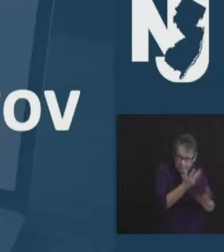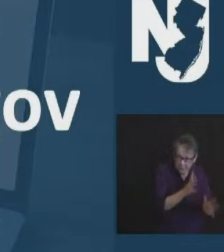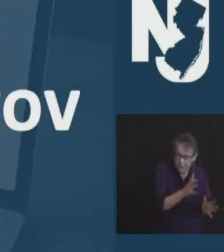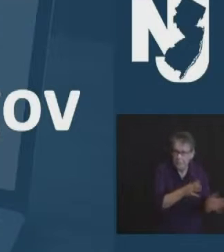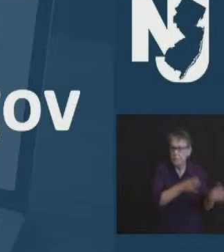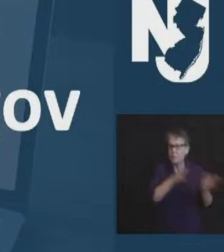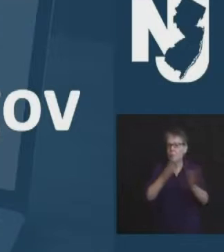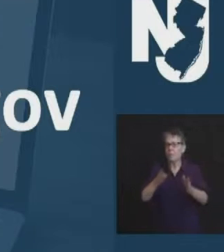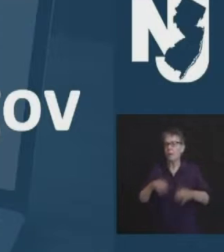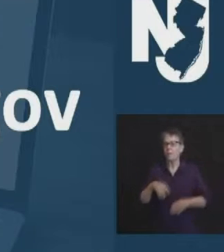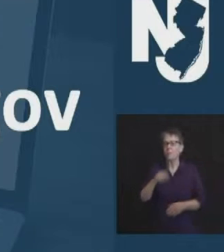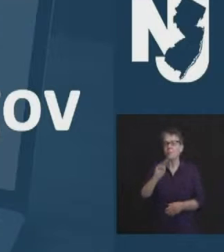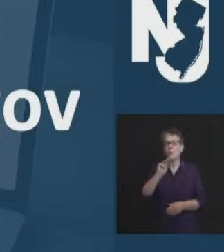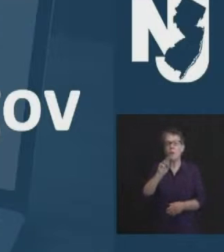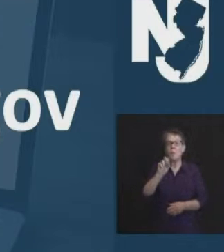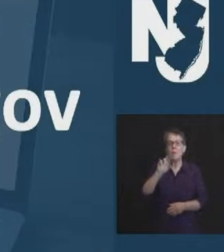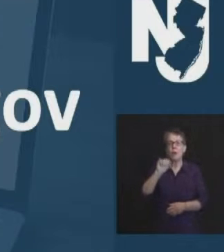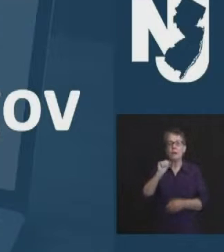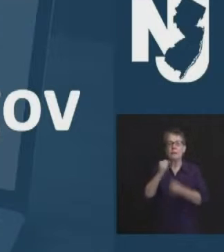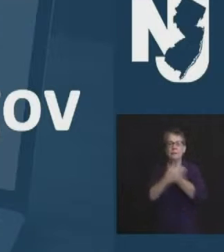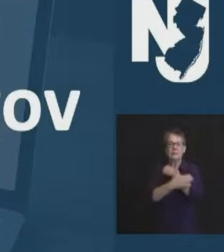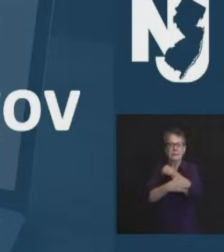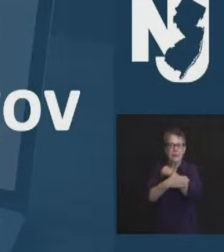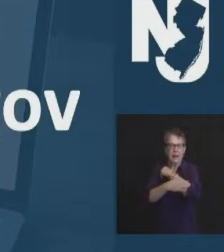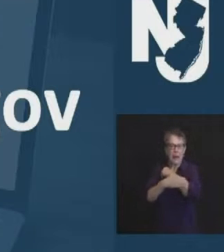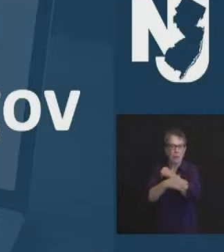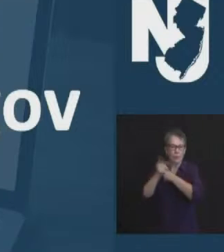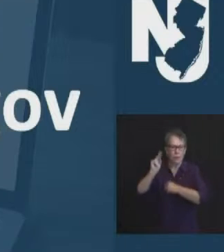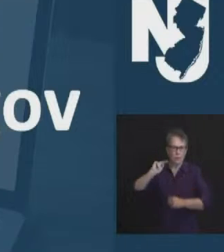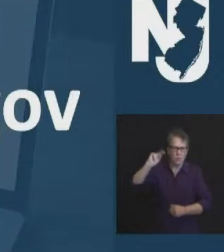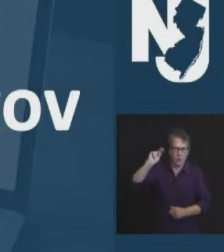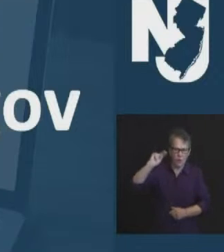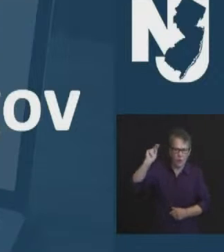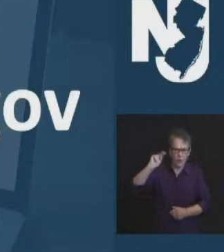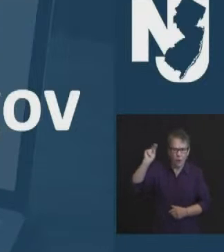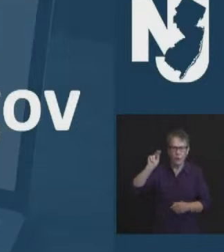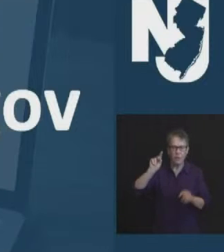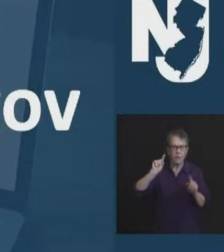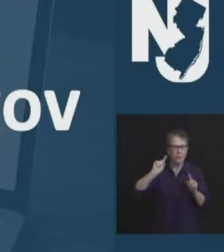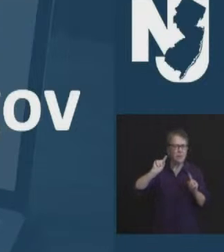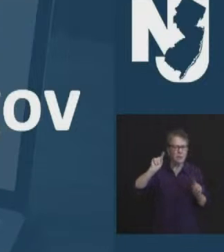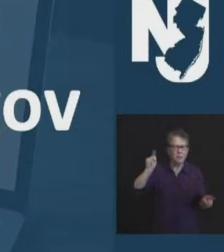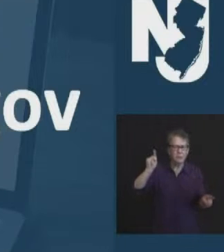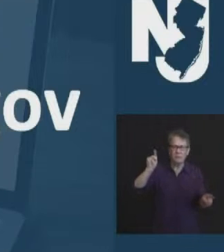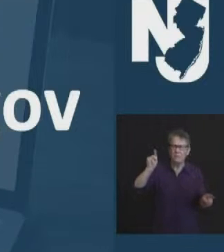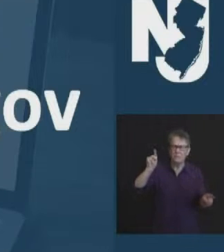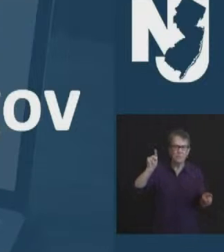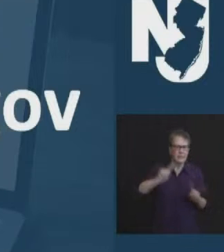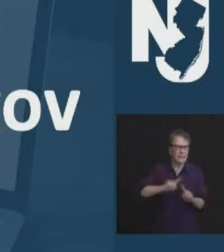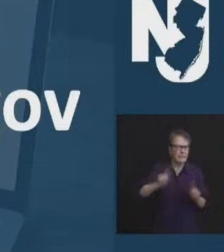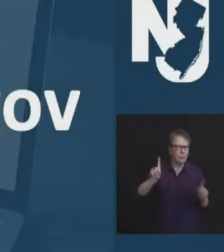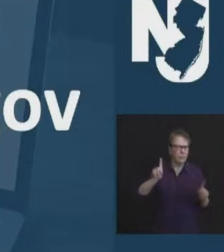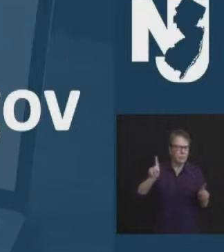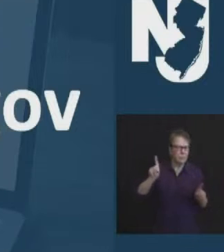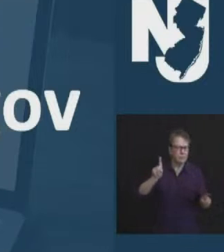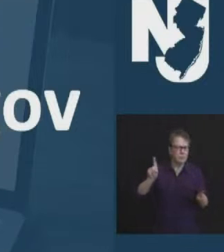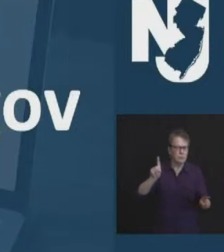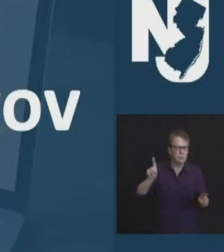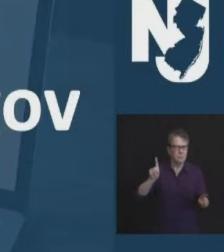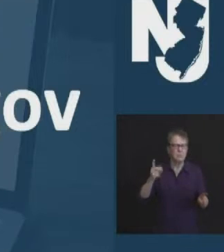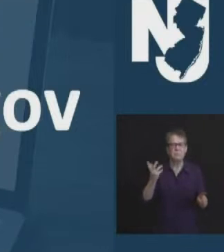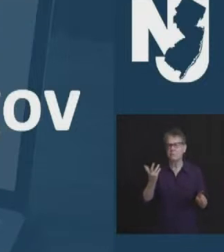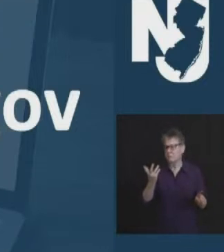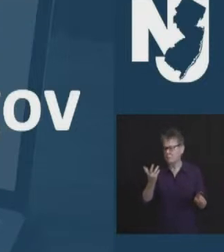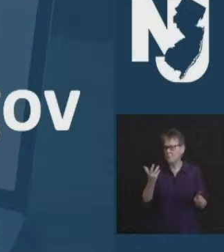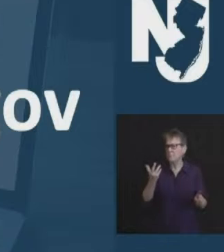Rockaway Township, another incredibly impressive, very different feel, both with a similar amount of square footage, but Rowan is